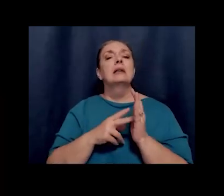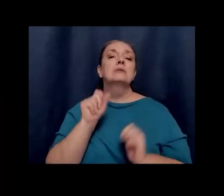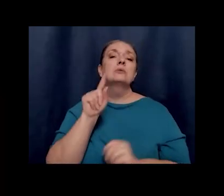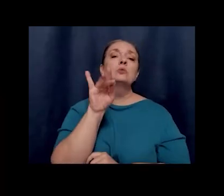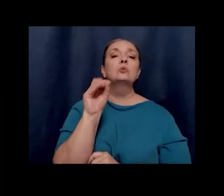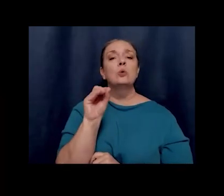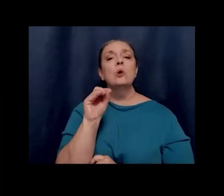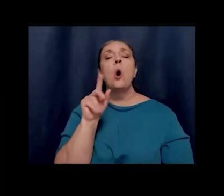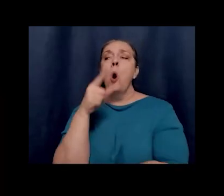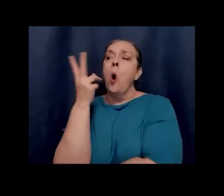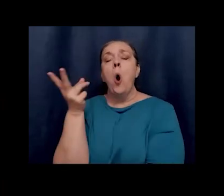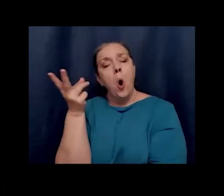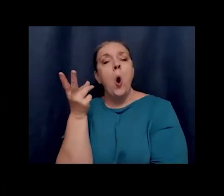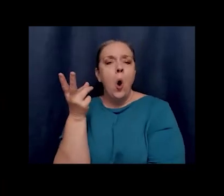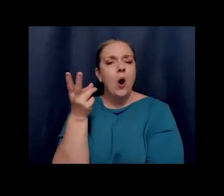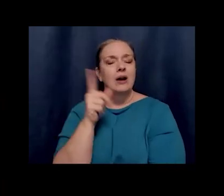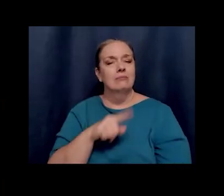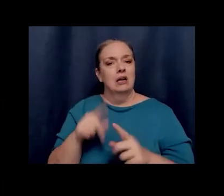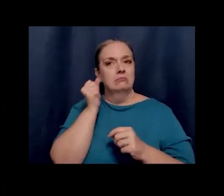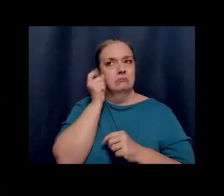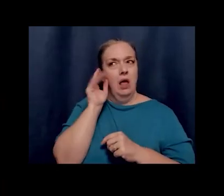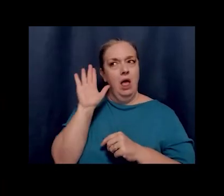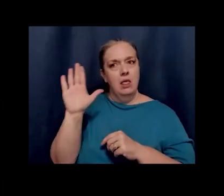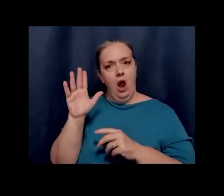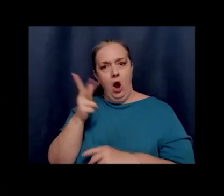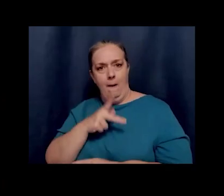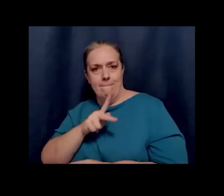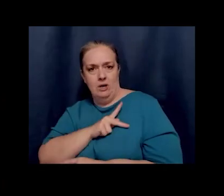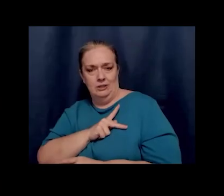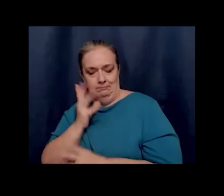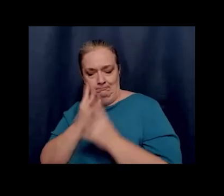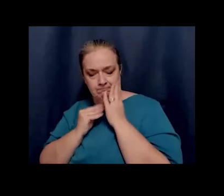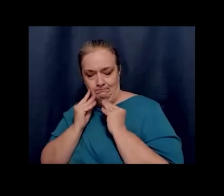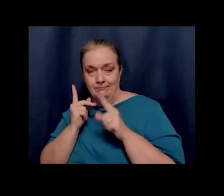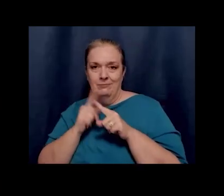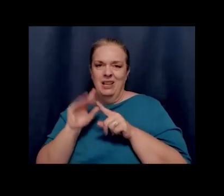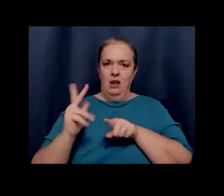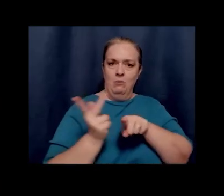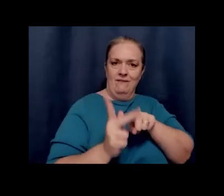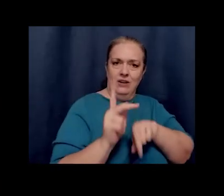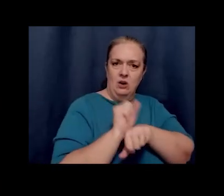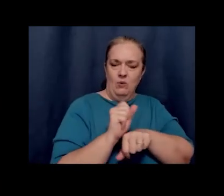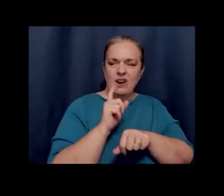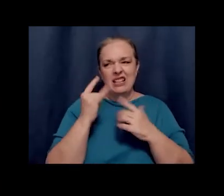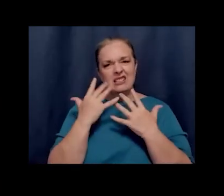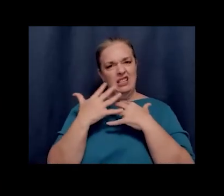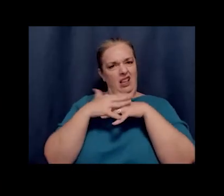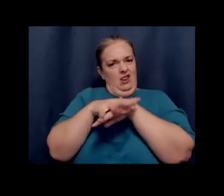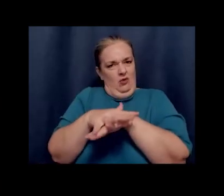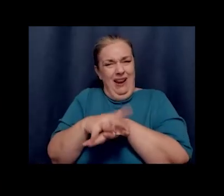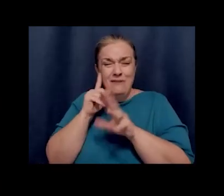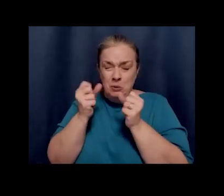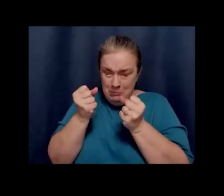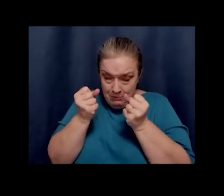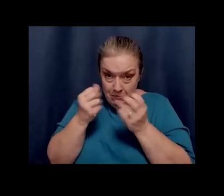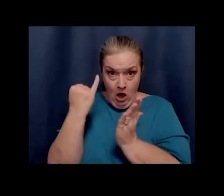the intersection of the personal and the professional, or rather their integration, which is true for so many artists. And if there are artists